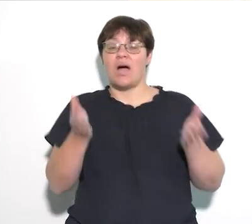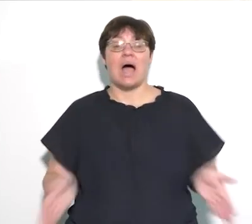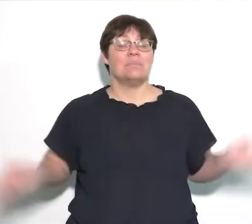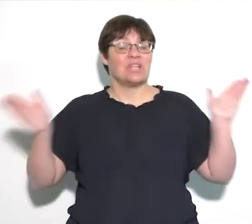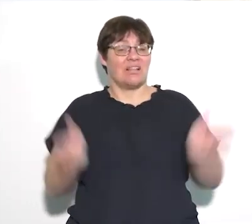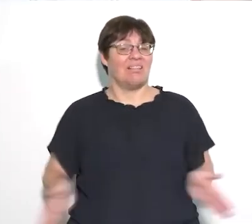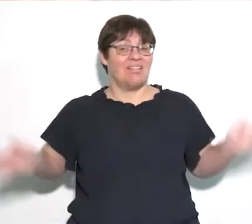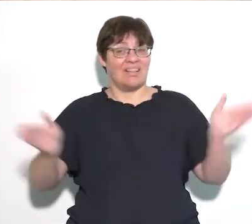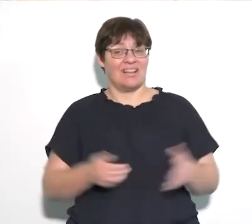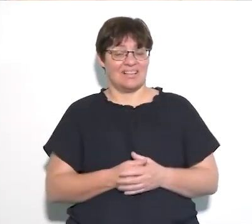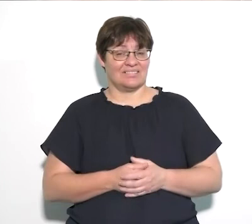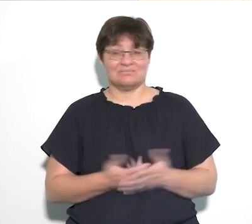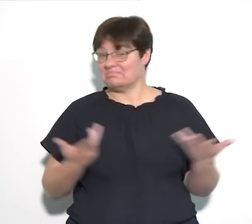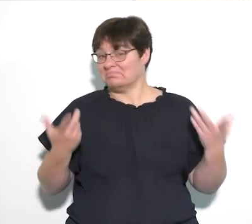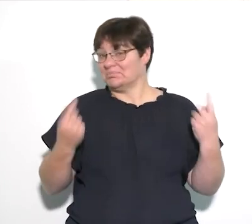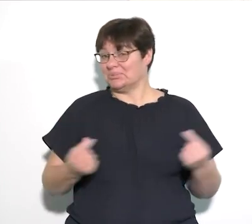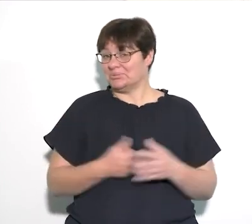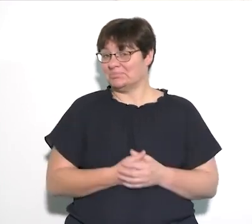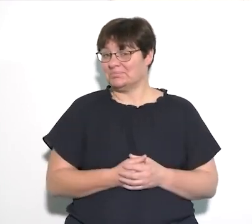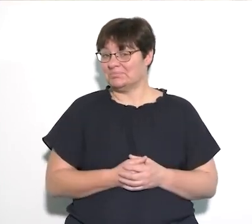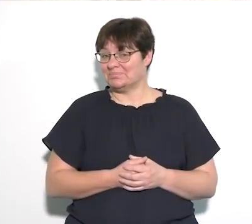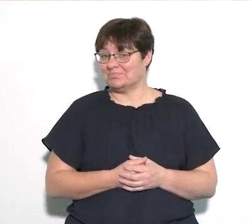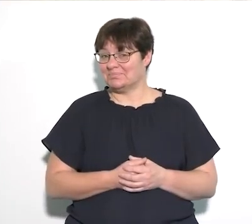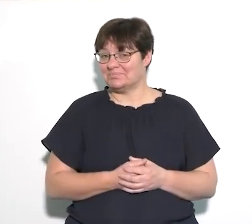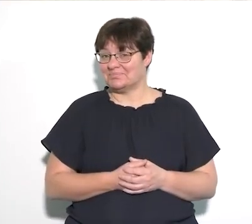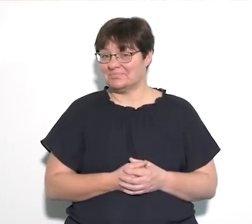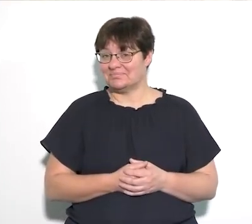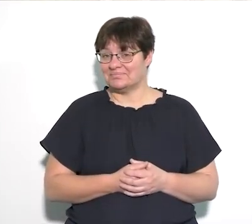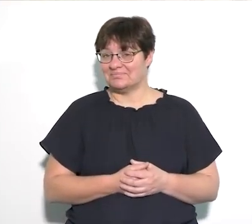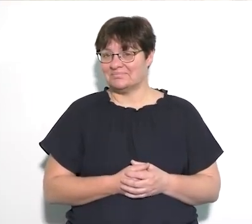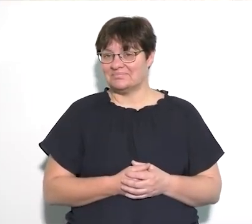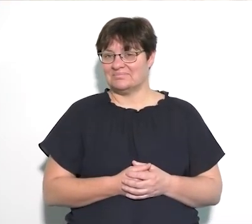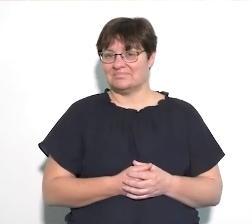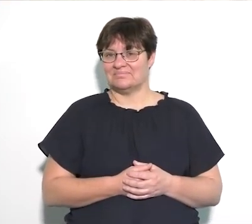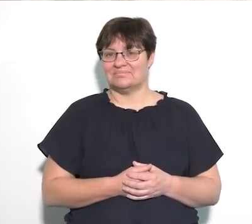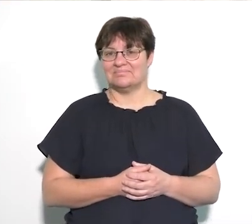Do arm circles. Well, here we go.